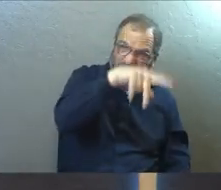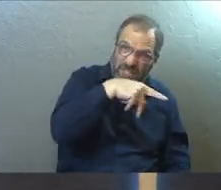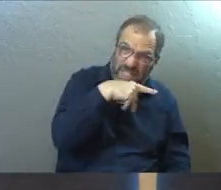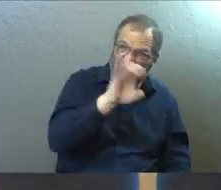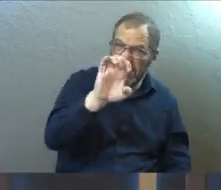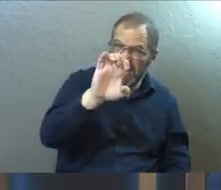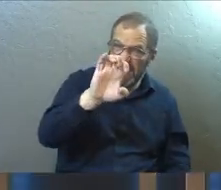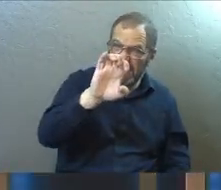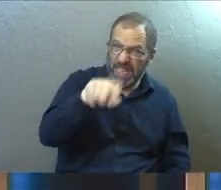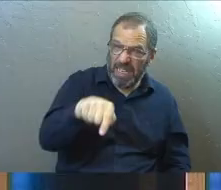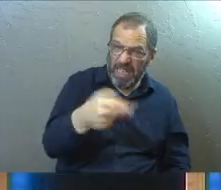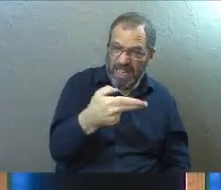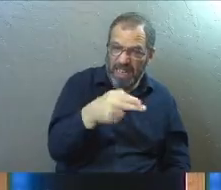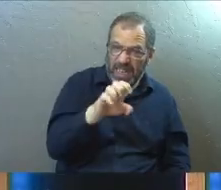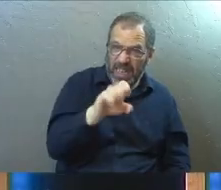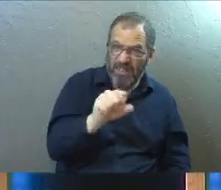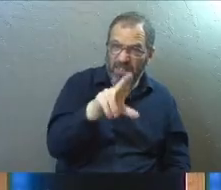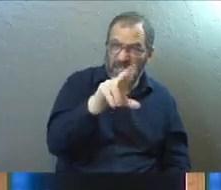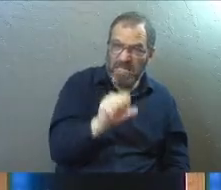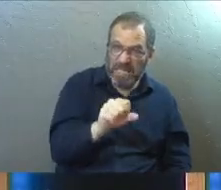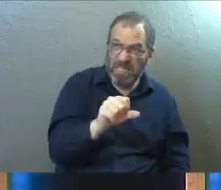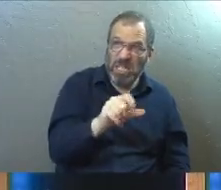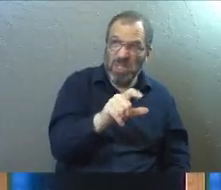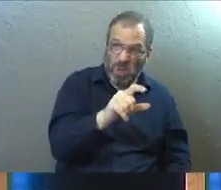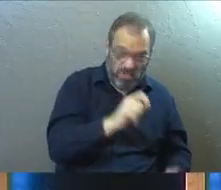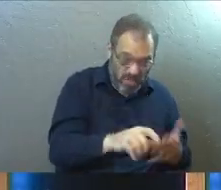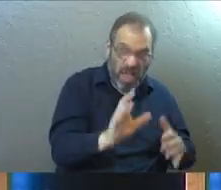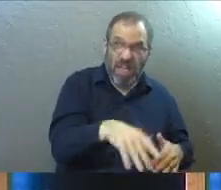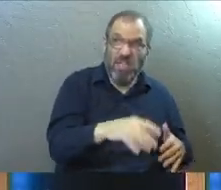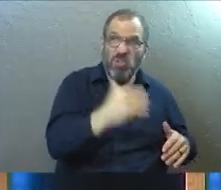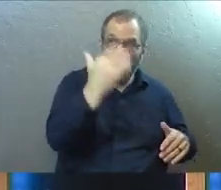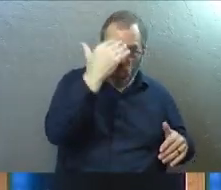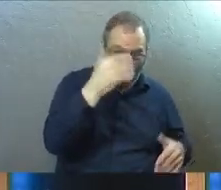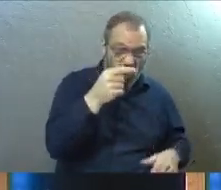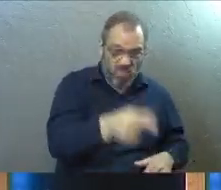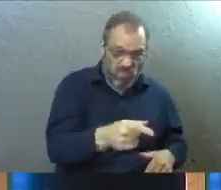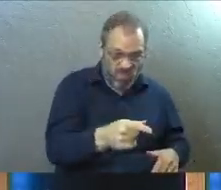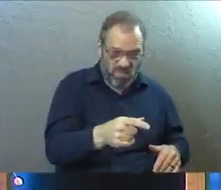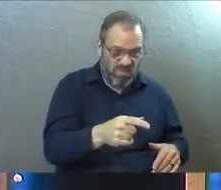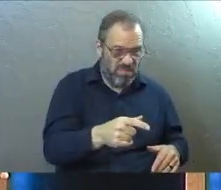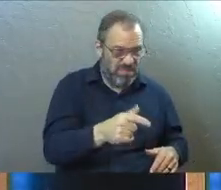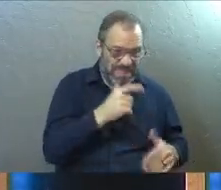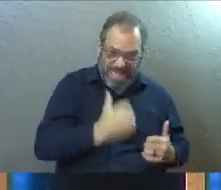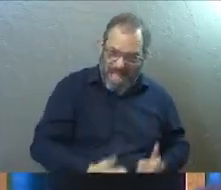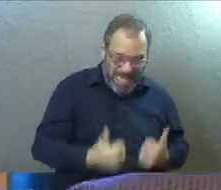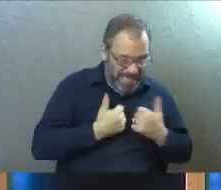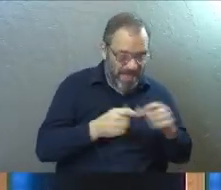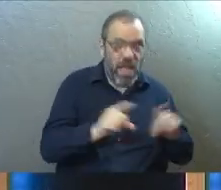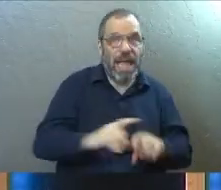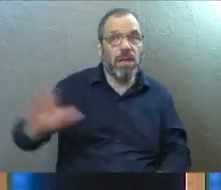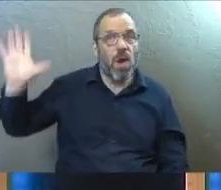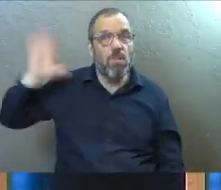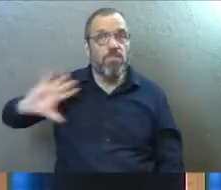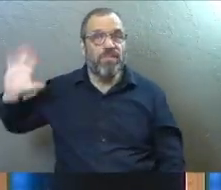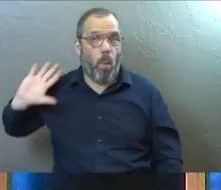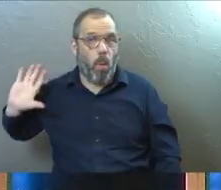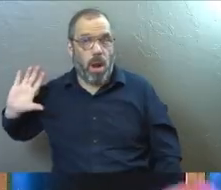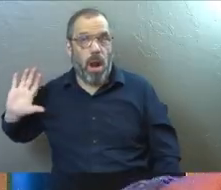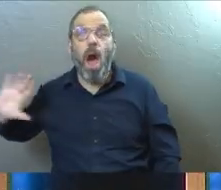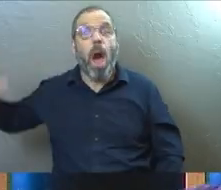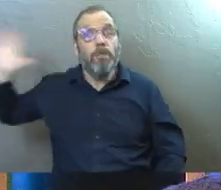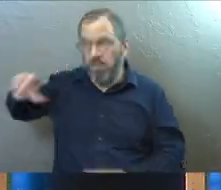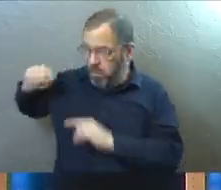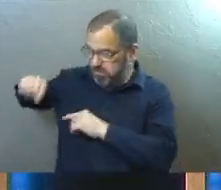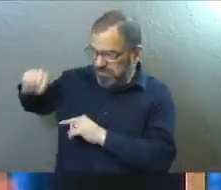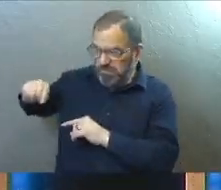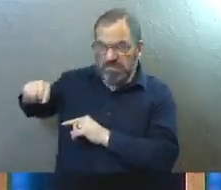made the decision to follow Jesus. And so he's talking to them. He's like, you know that you're no longer supposed to live as you once did. You